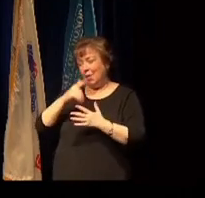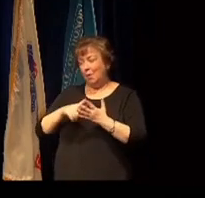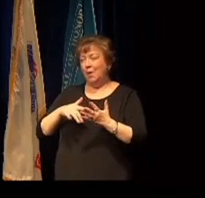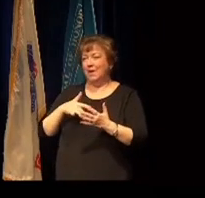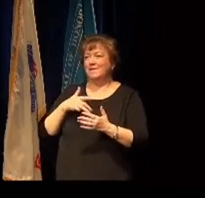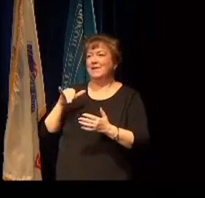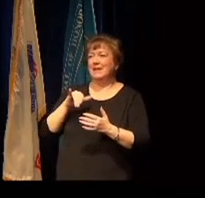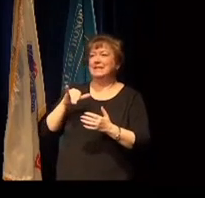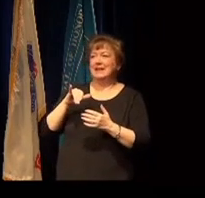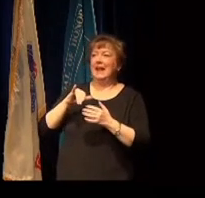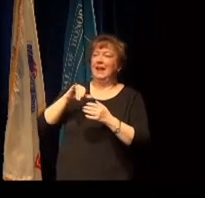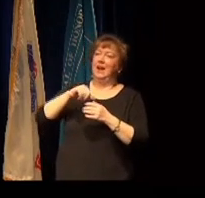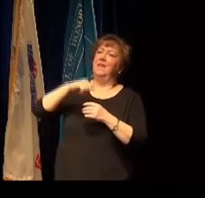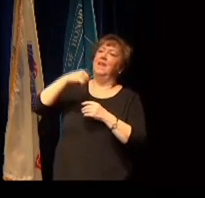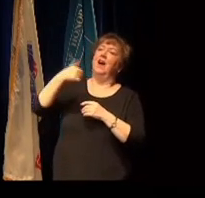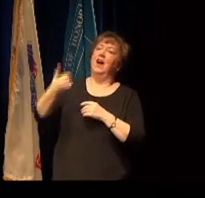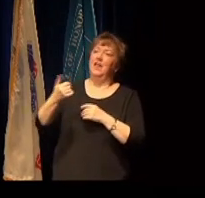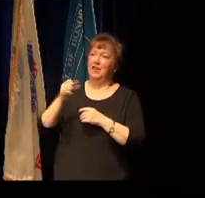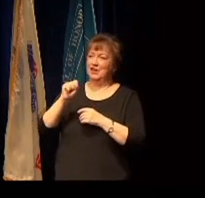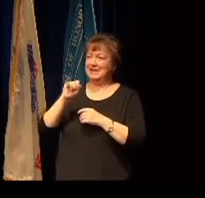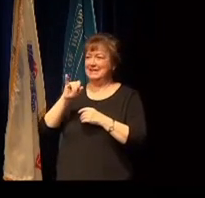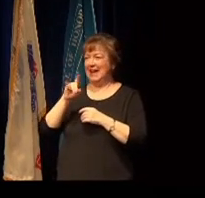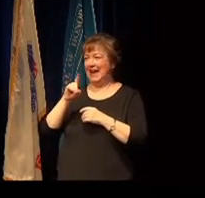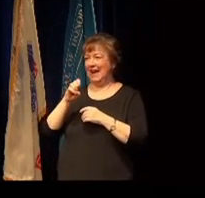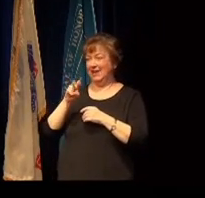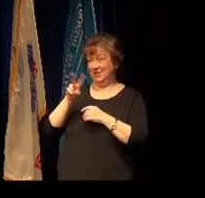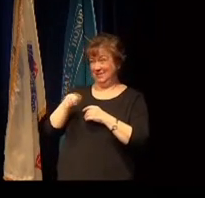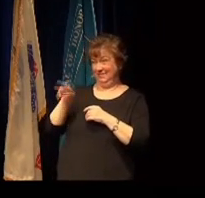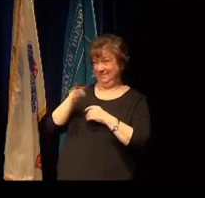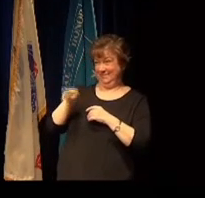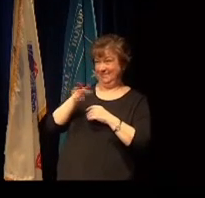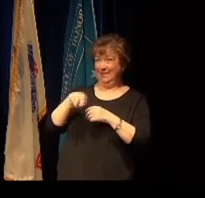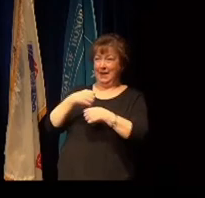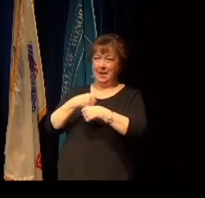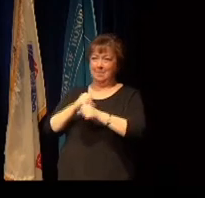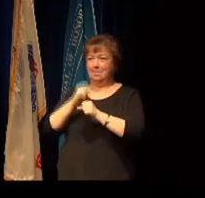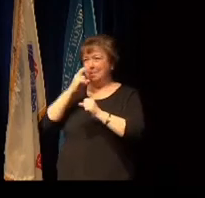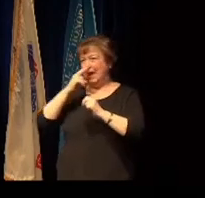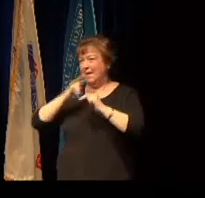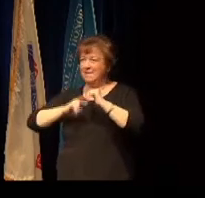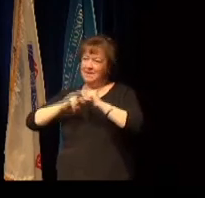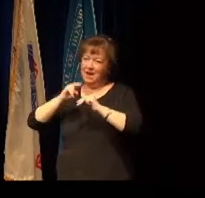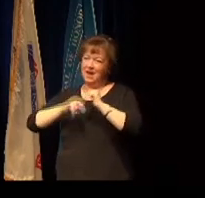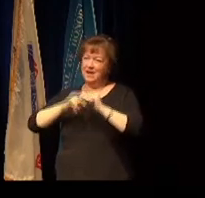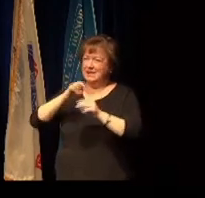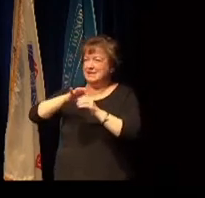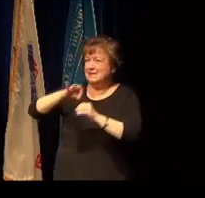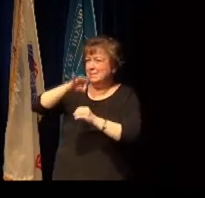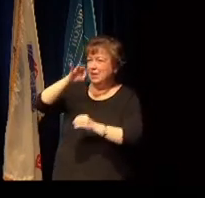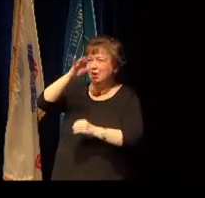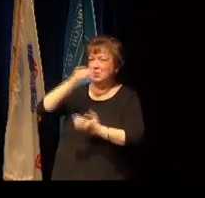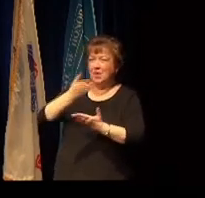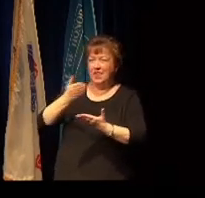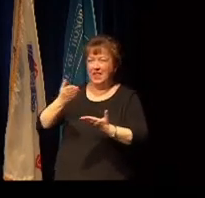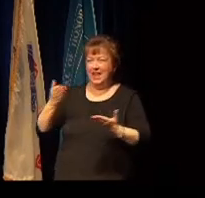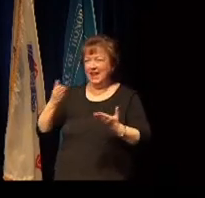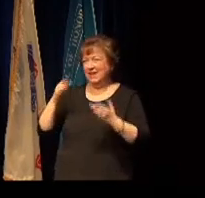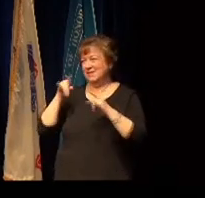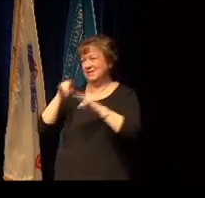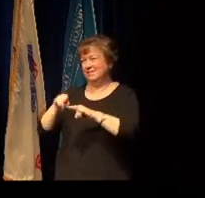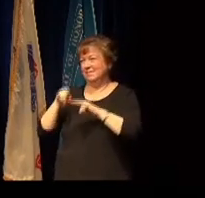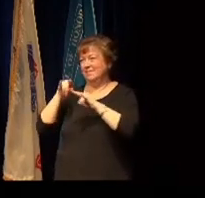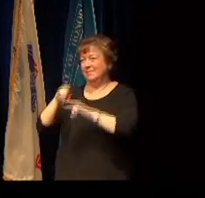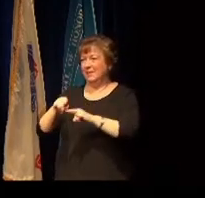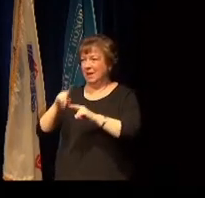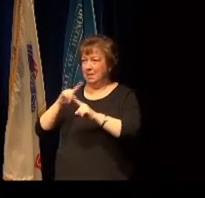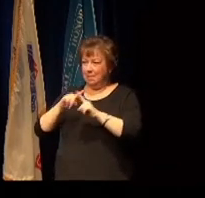other side, a mocker, making fun of spirituality until you really get down to the deep and important things